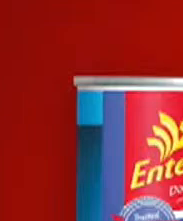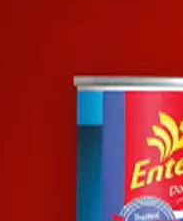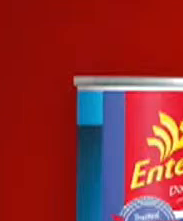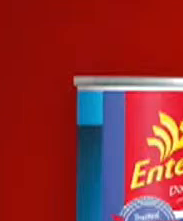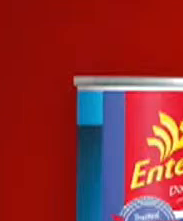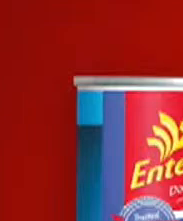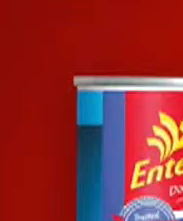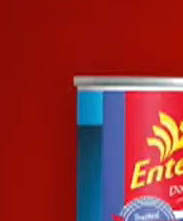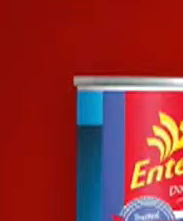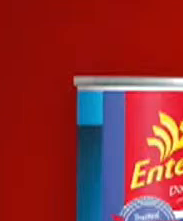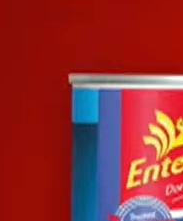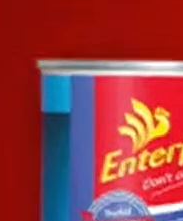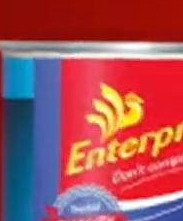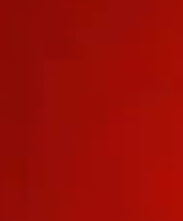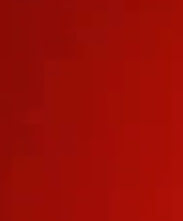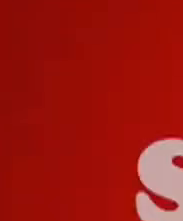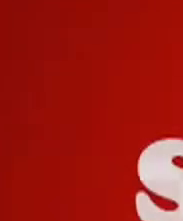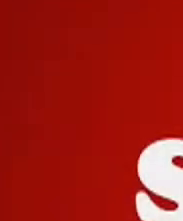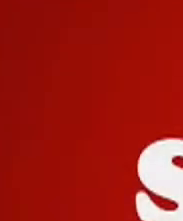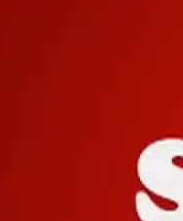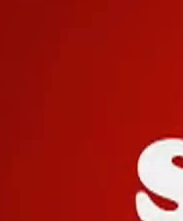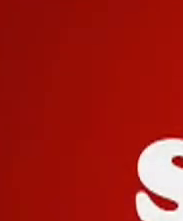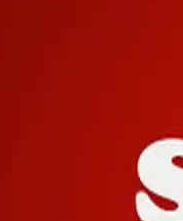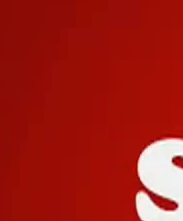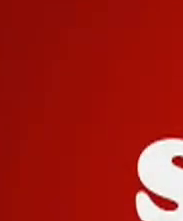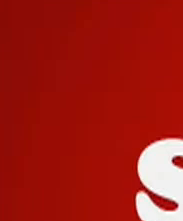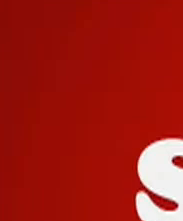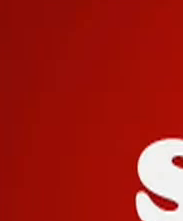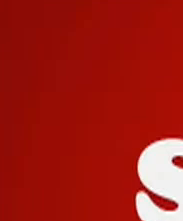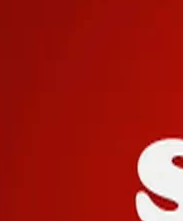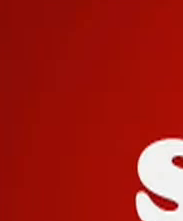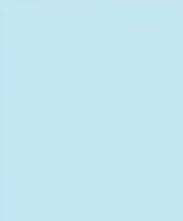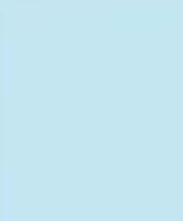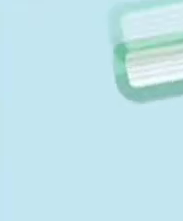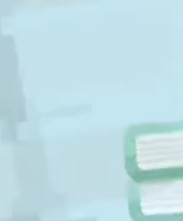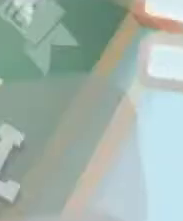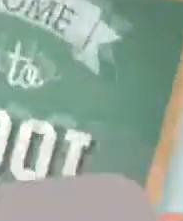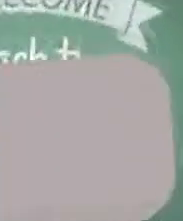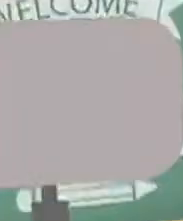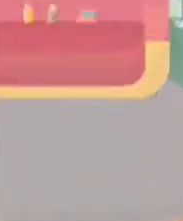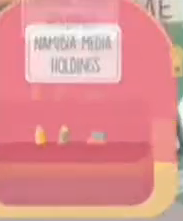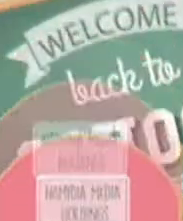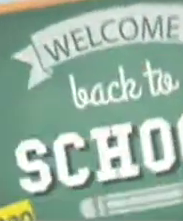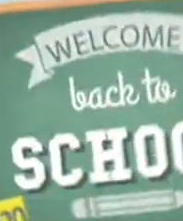just $17.99 each. Only at ShopRite.